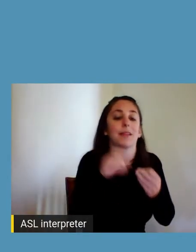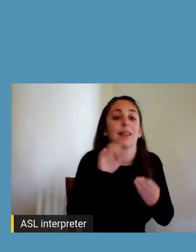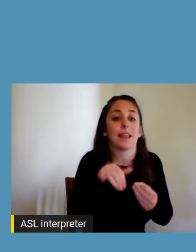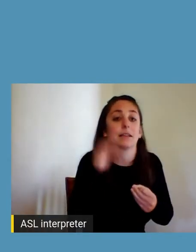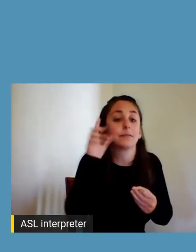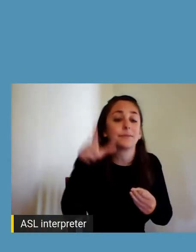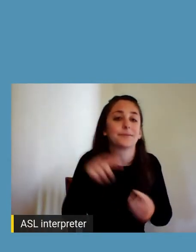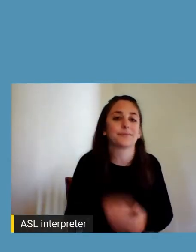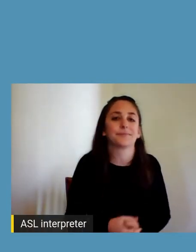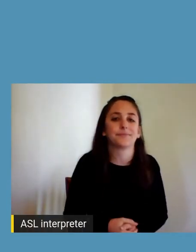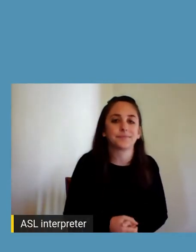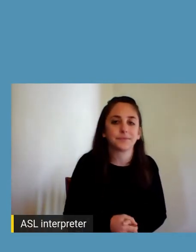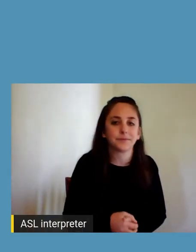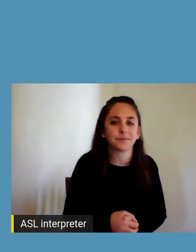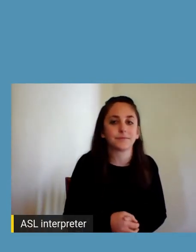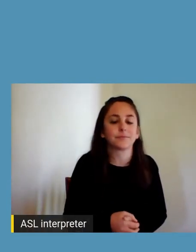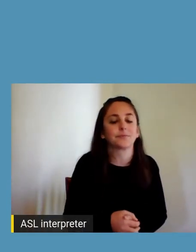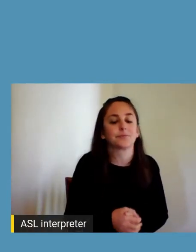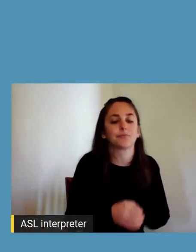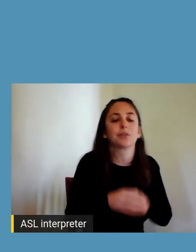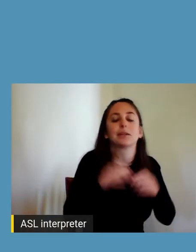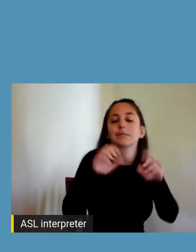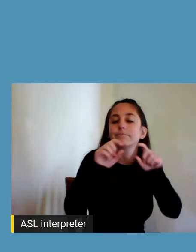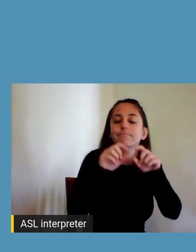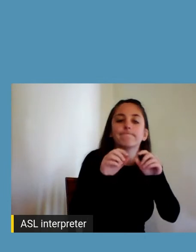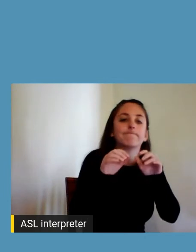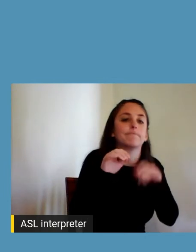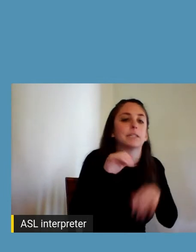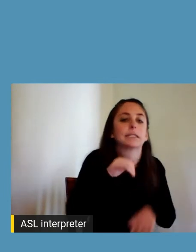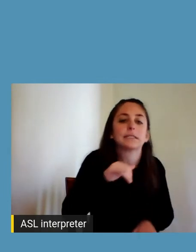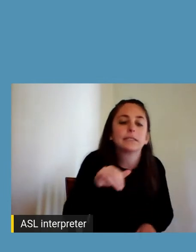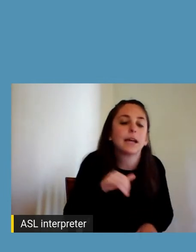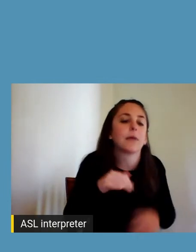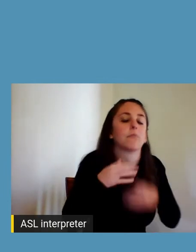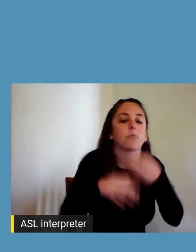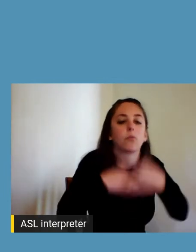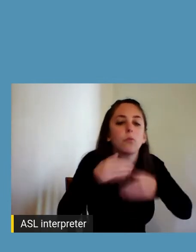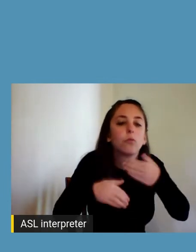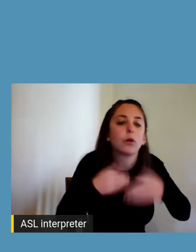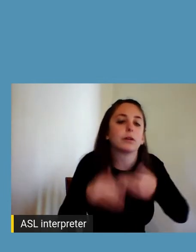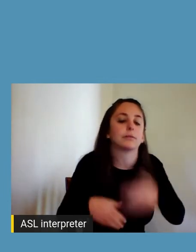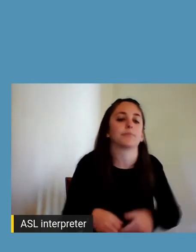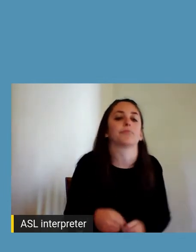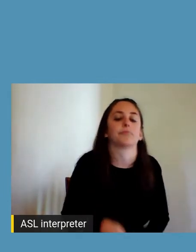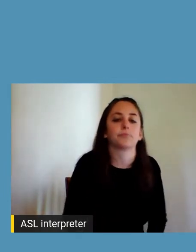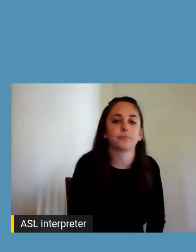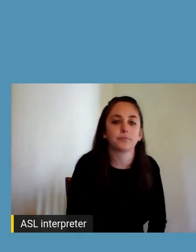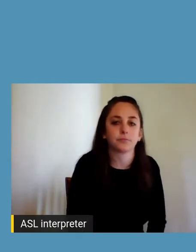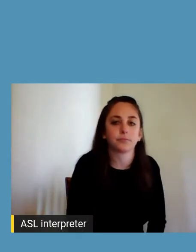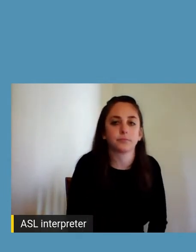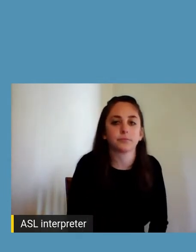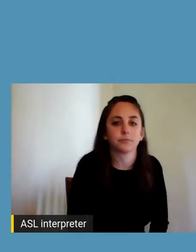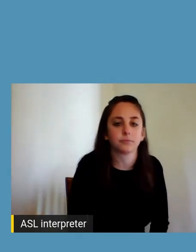I do. Exactly the same spreadsheet, exactly the same process that I use. Anyway, back to